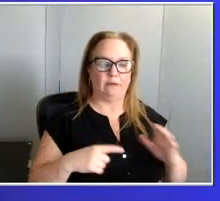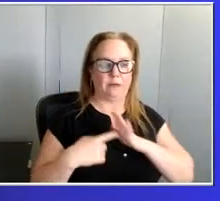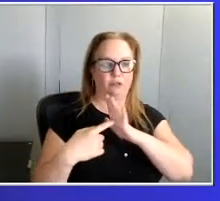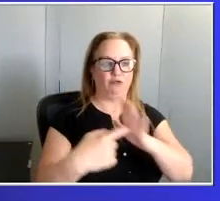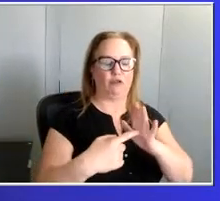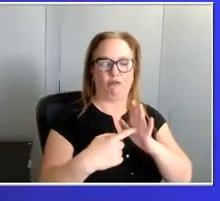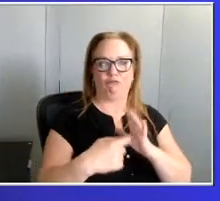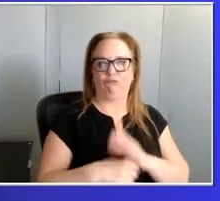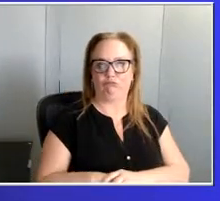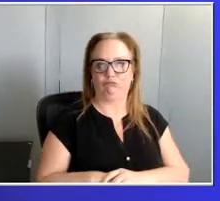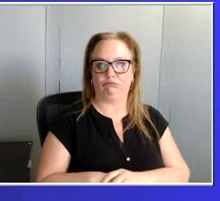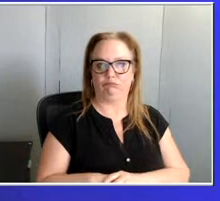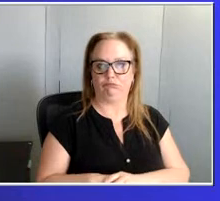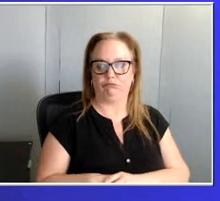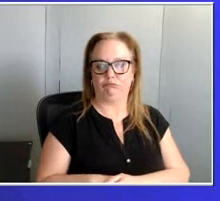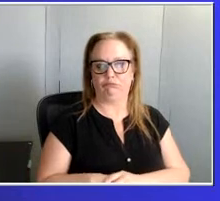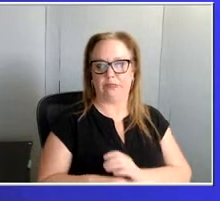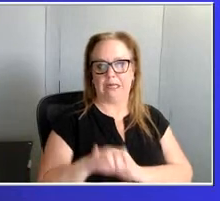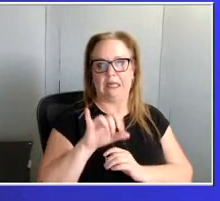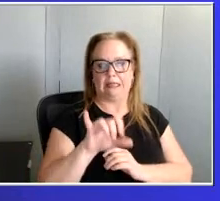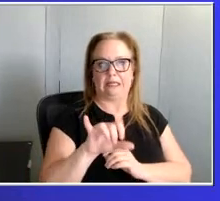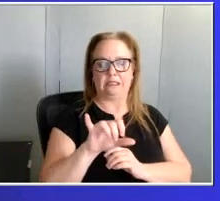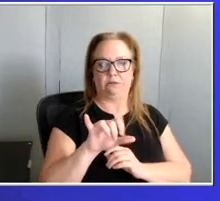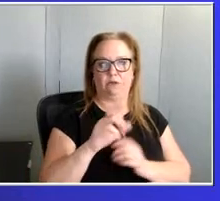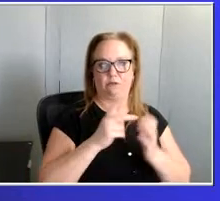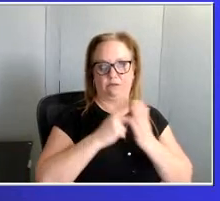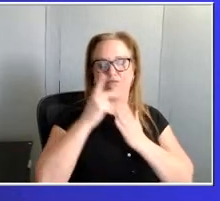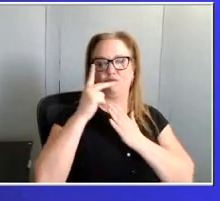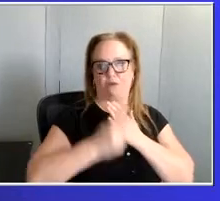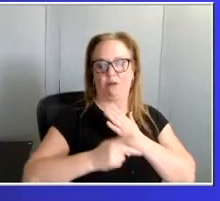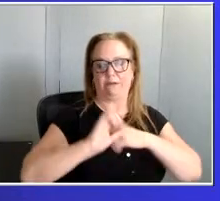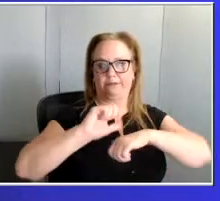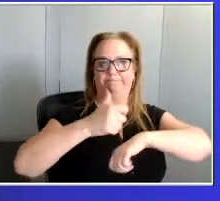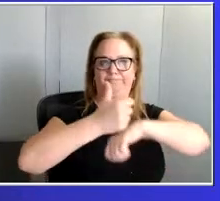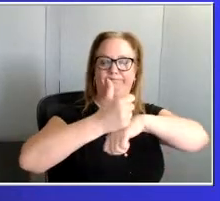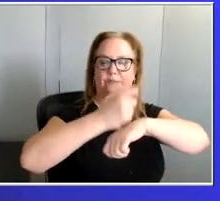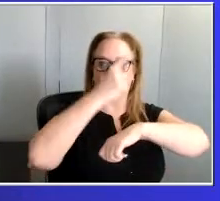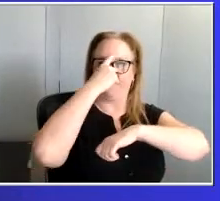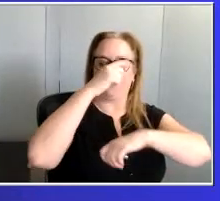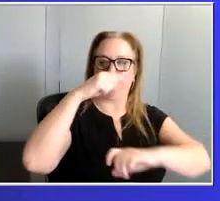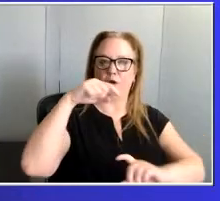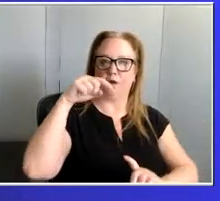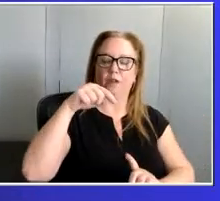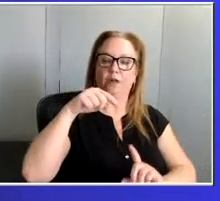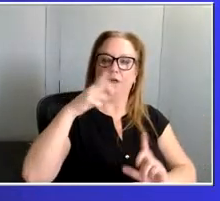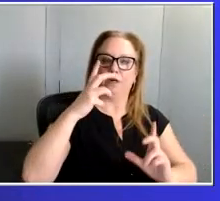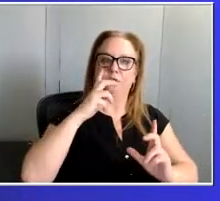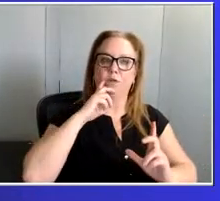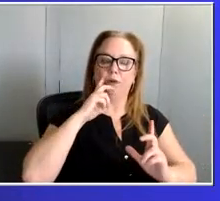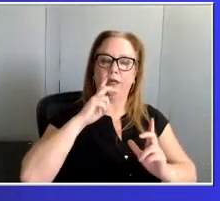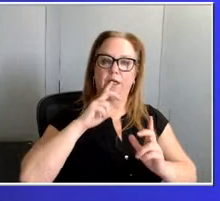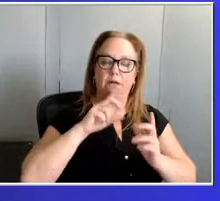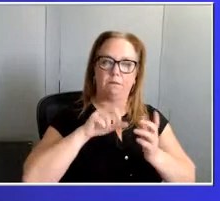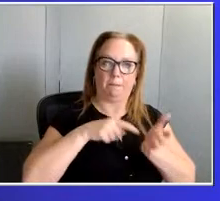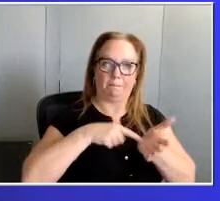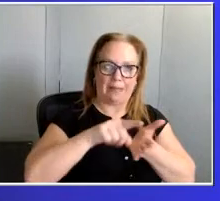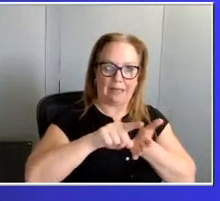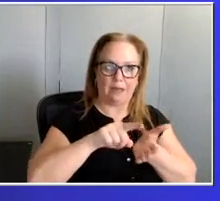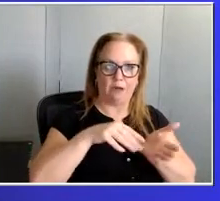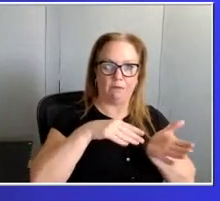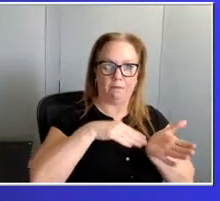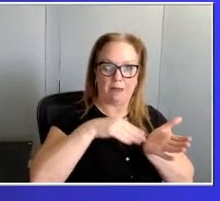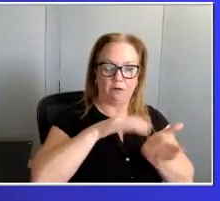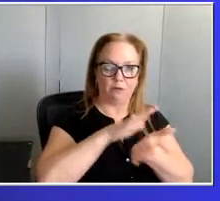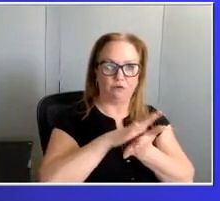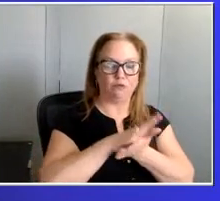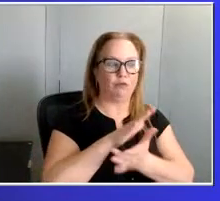path, and so that's where a lot of those programs exist. Is we can finance your way through medical school, we can help